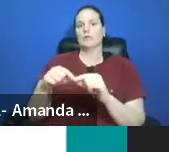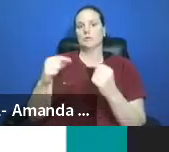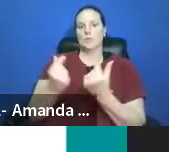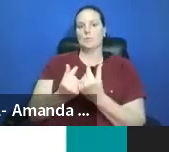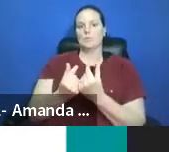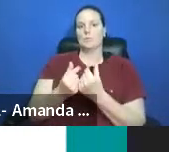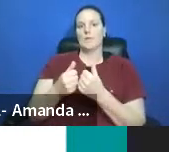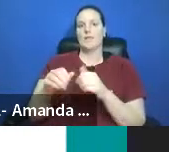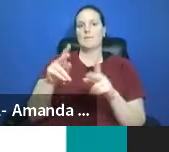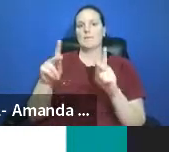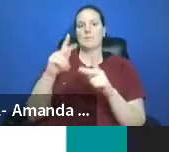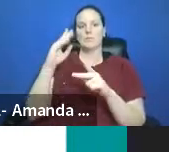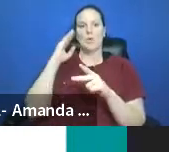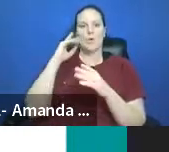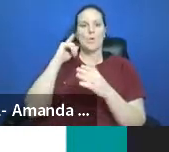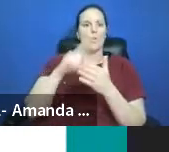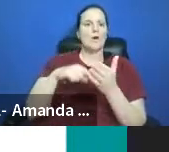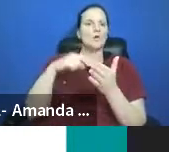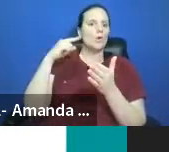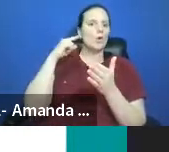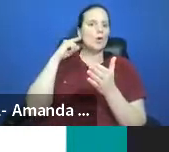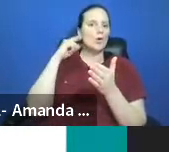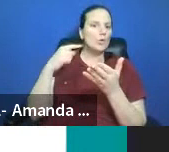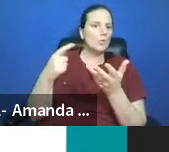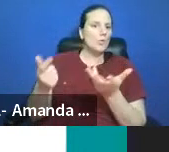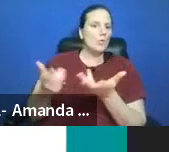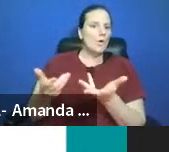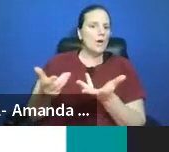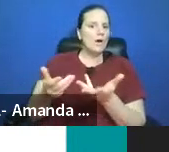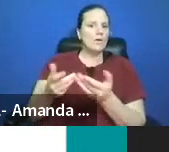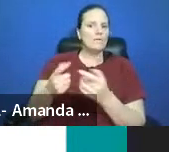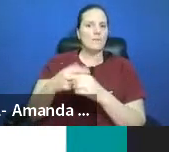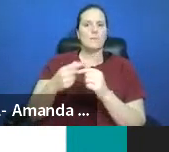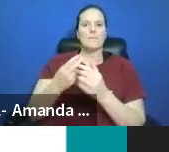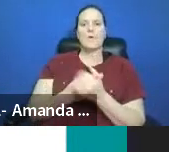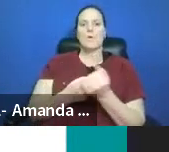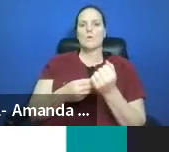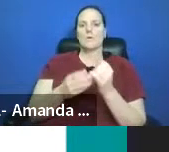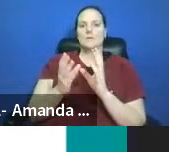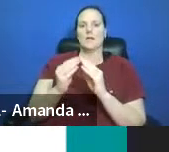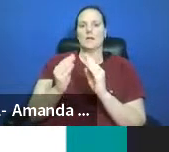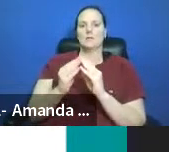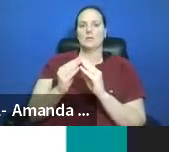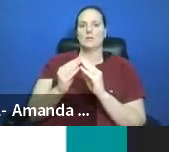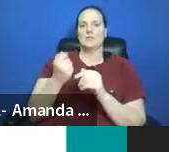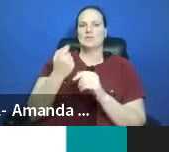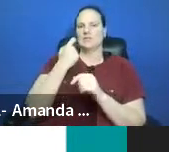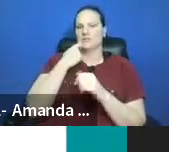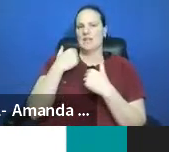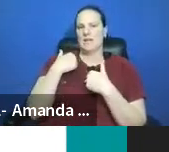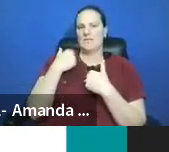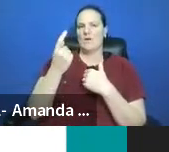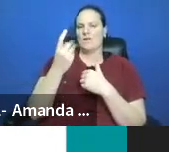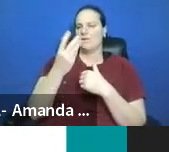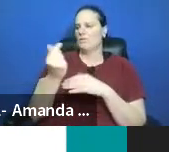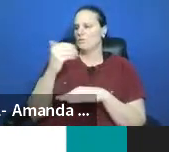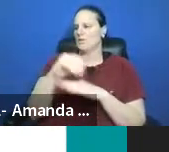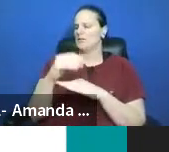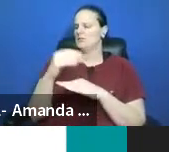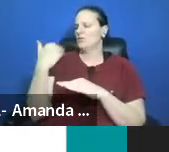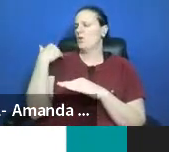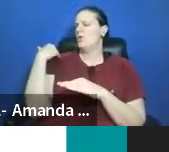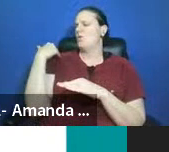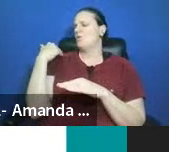let folks know about what we heard from both of these sessions. We just had one here a couple nights ago in